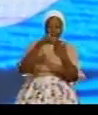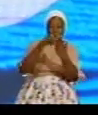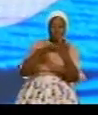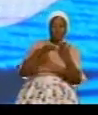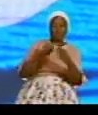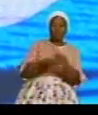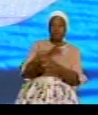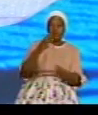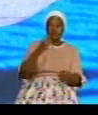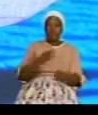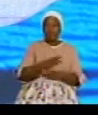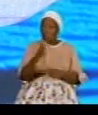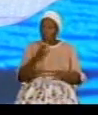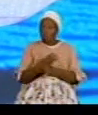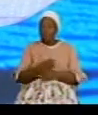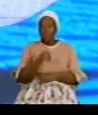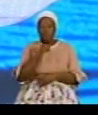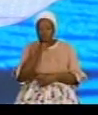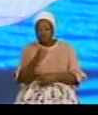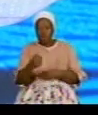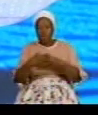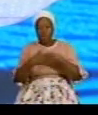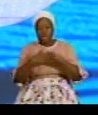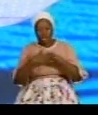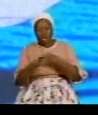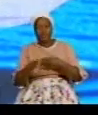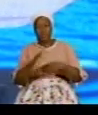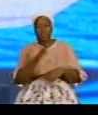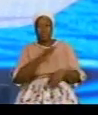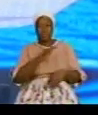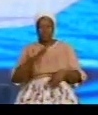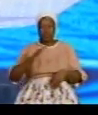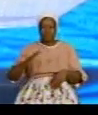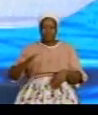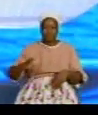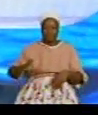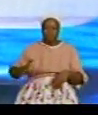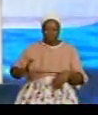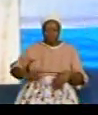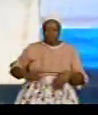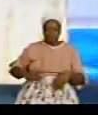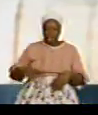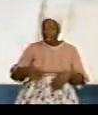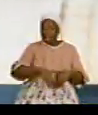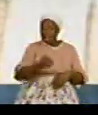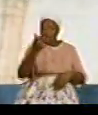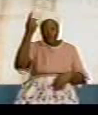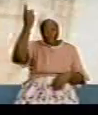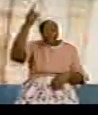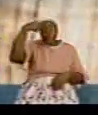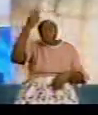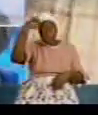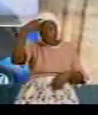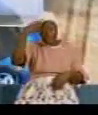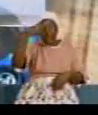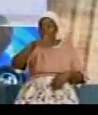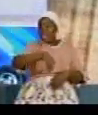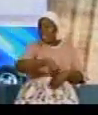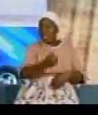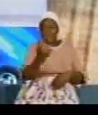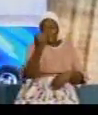not after Christ. Any philosophy, any